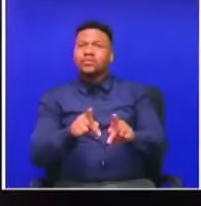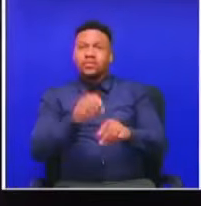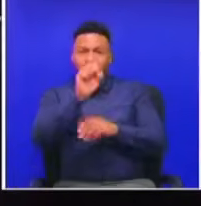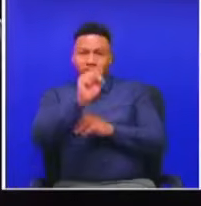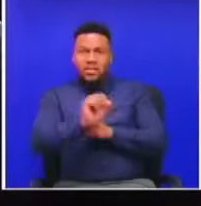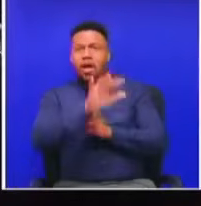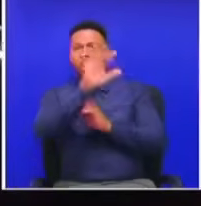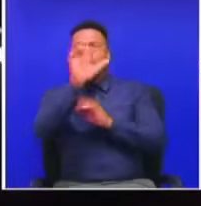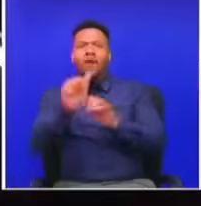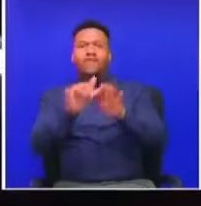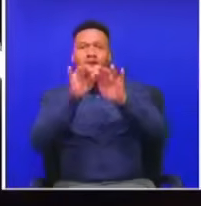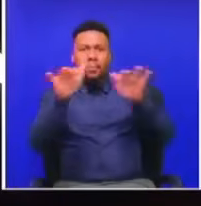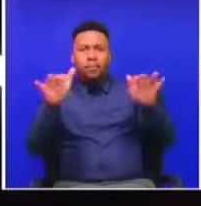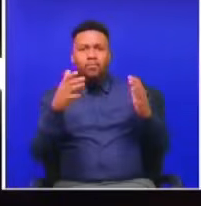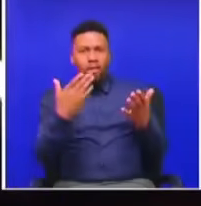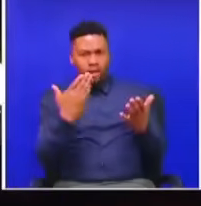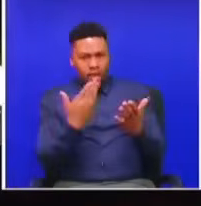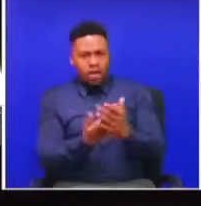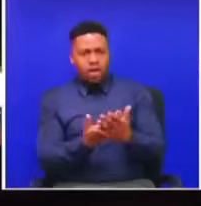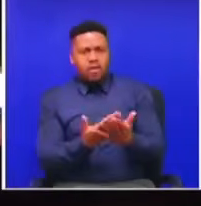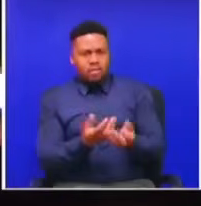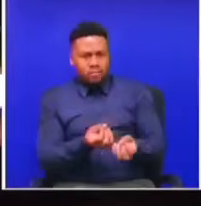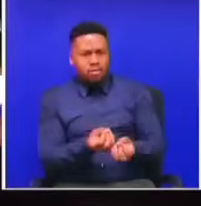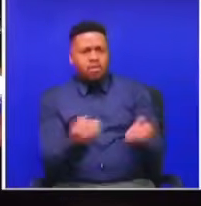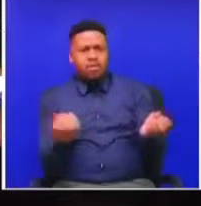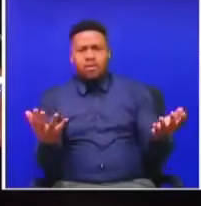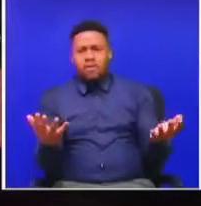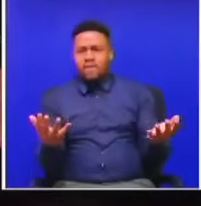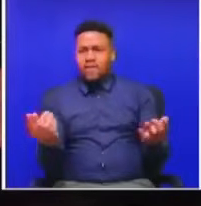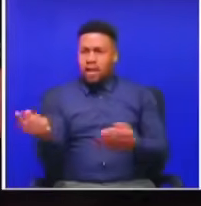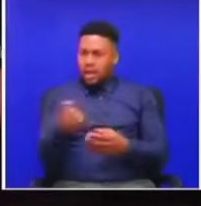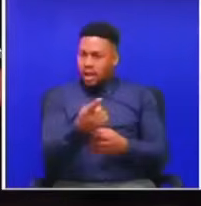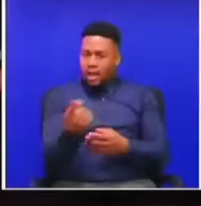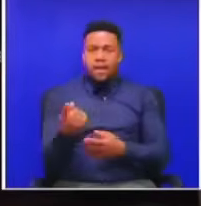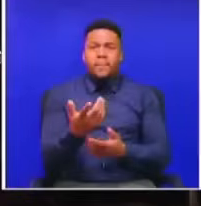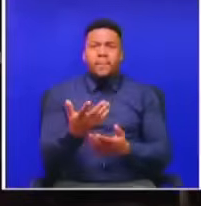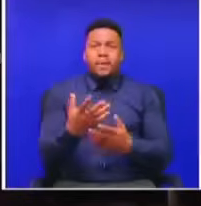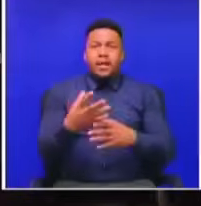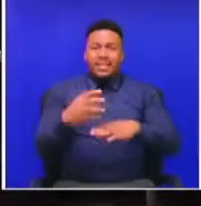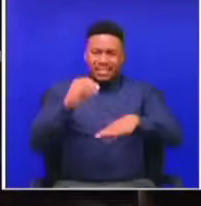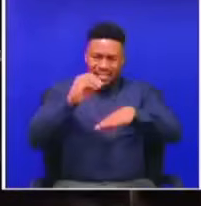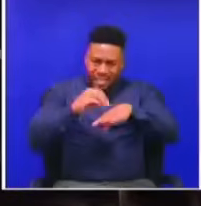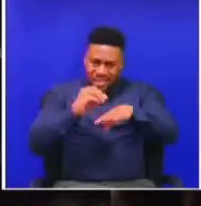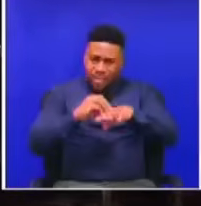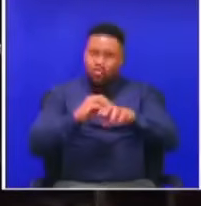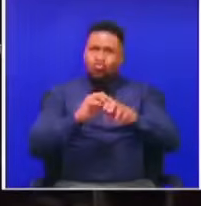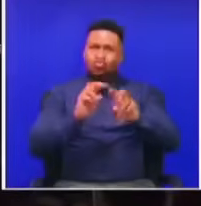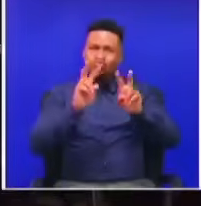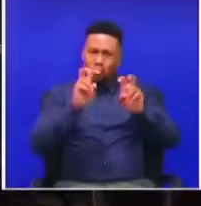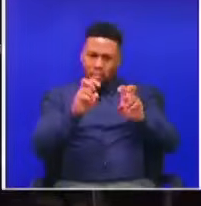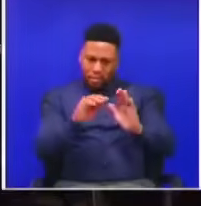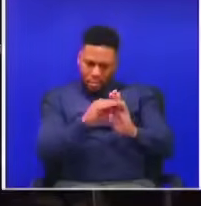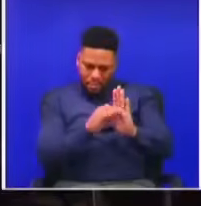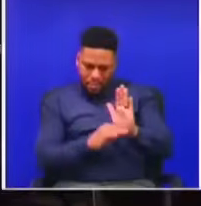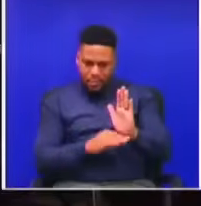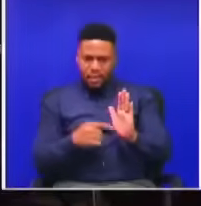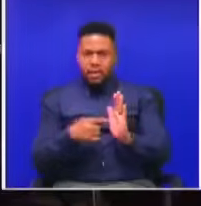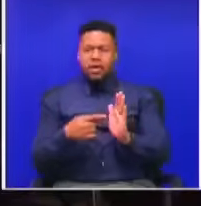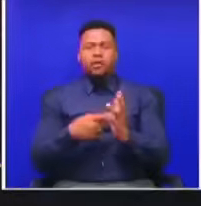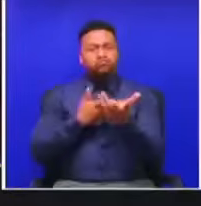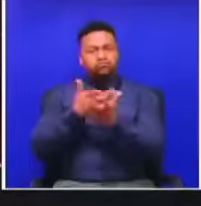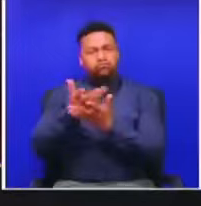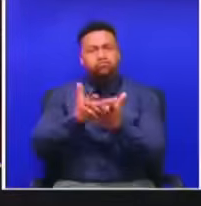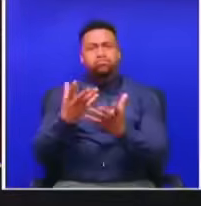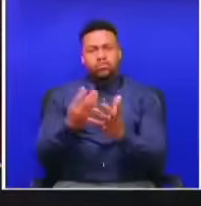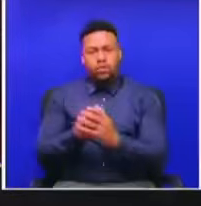be having or given to address these issues. Now, over the next few months,